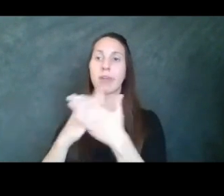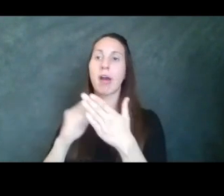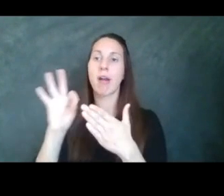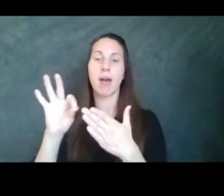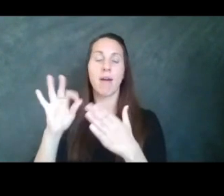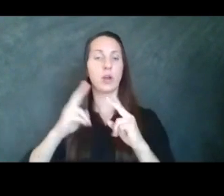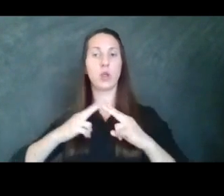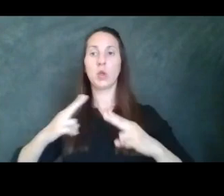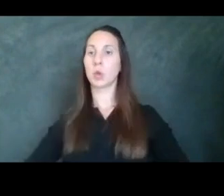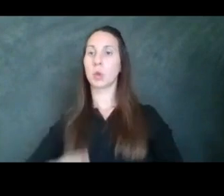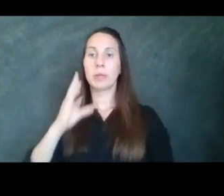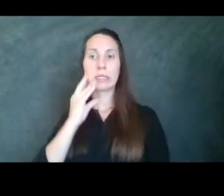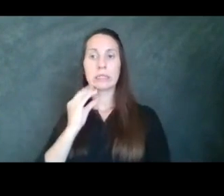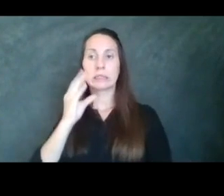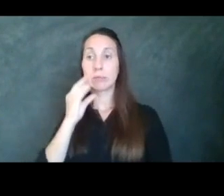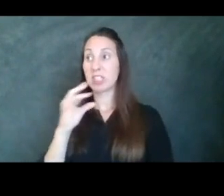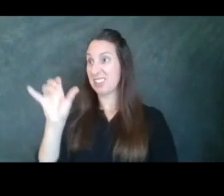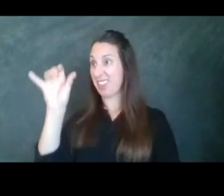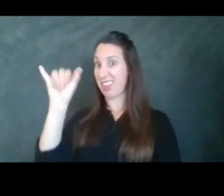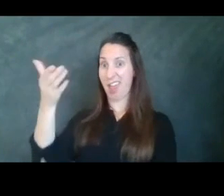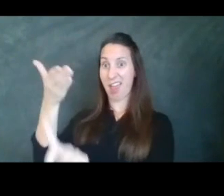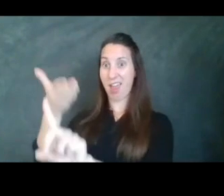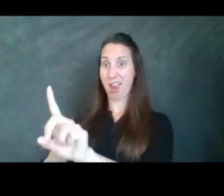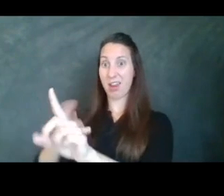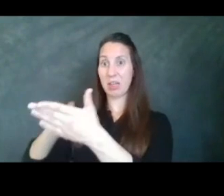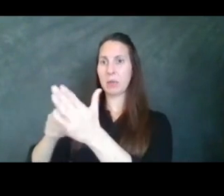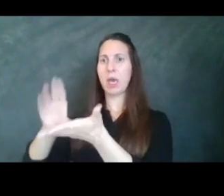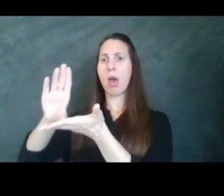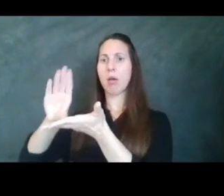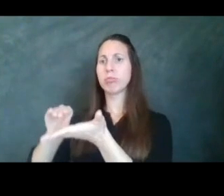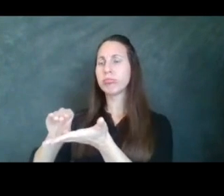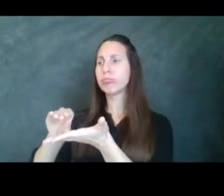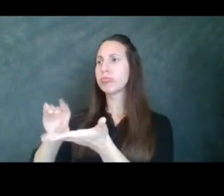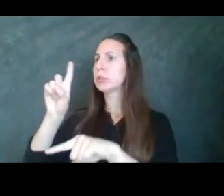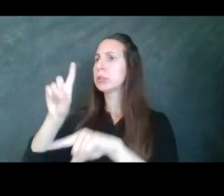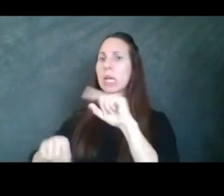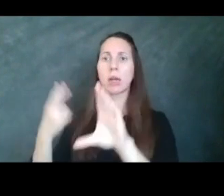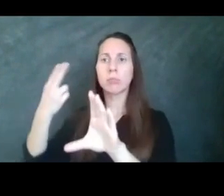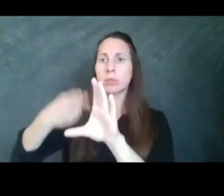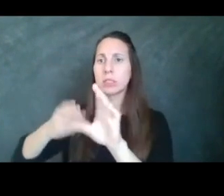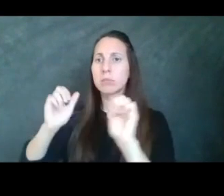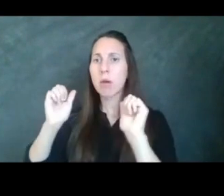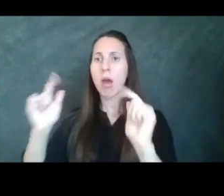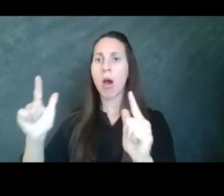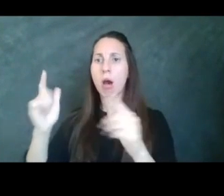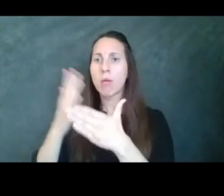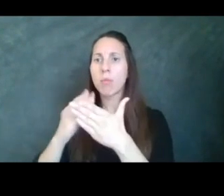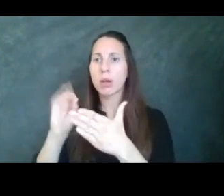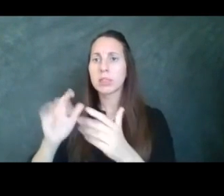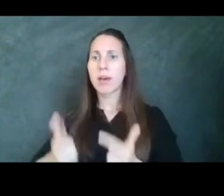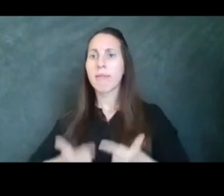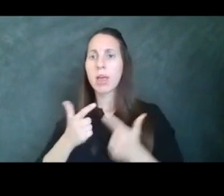way can diminish a person's right to fully participate in all aspects of society.